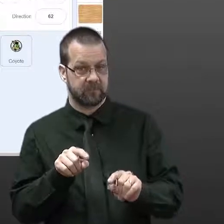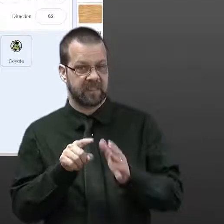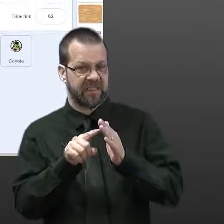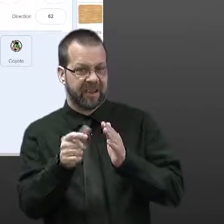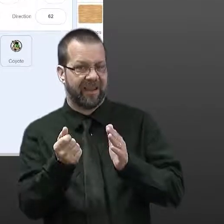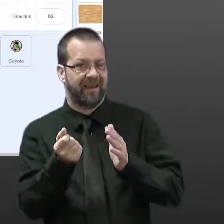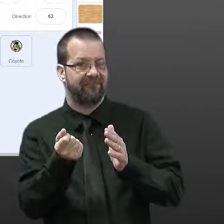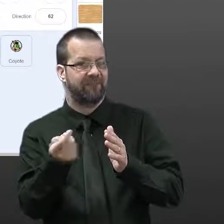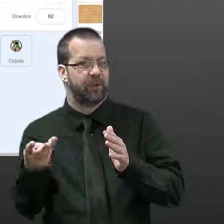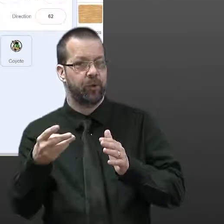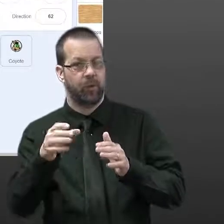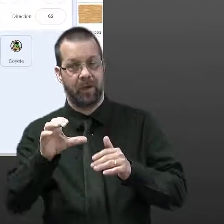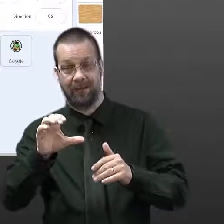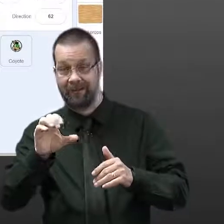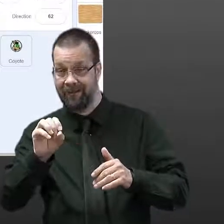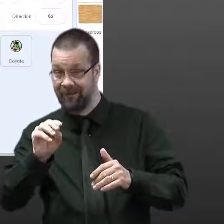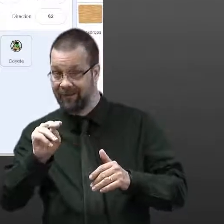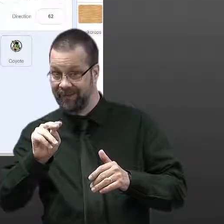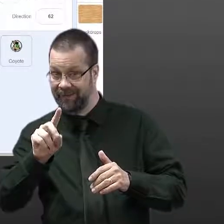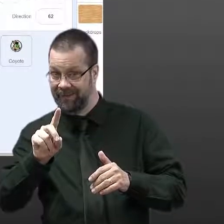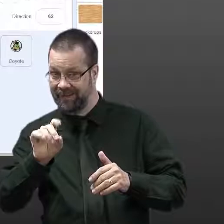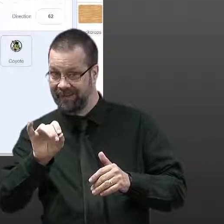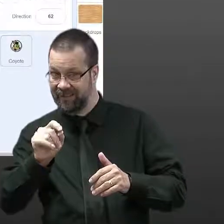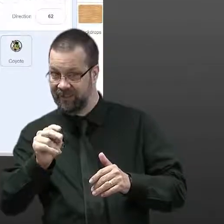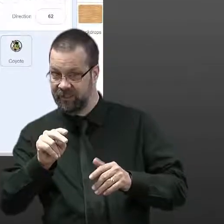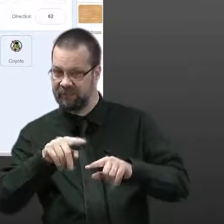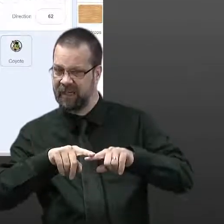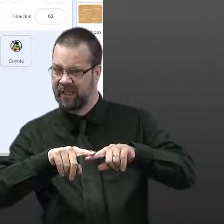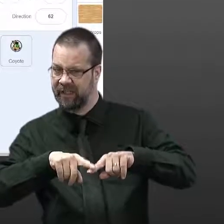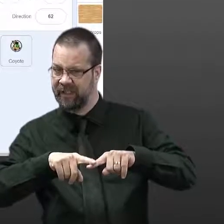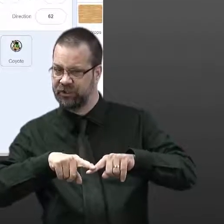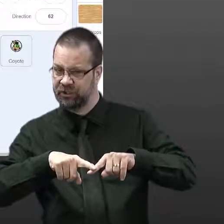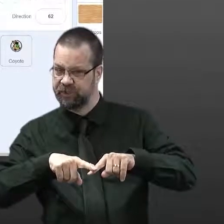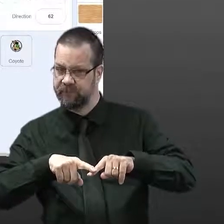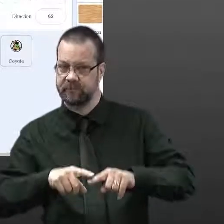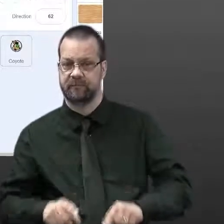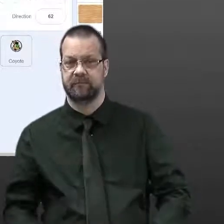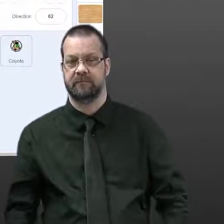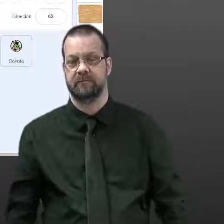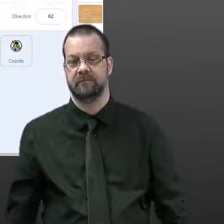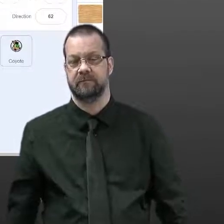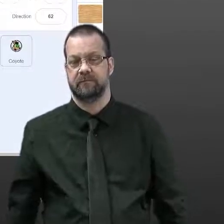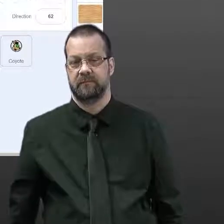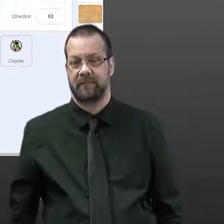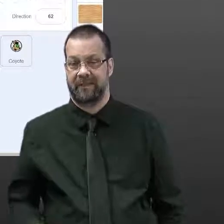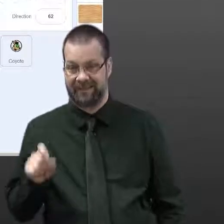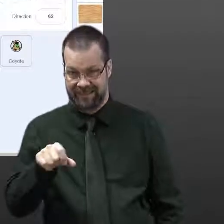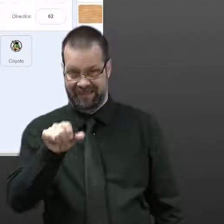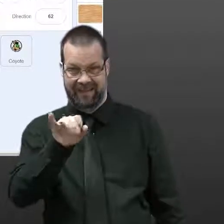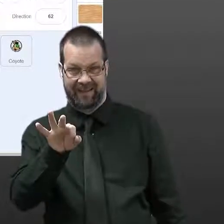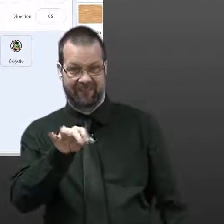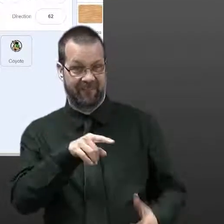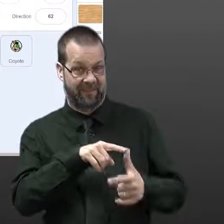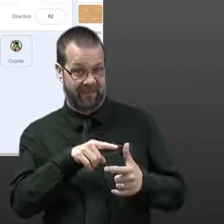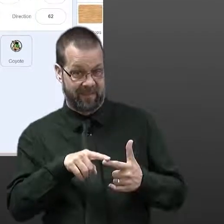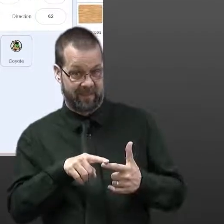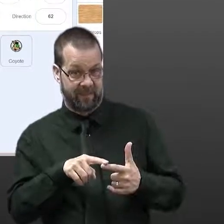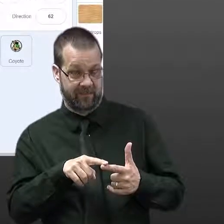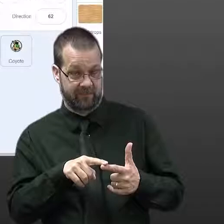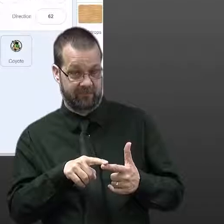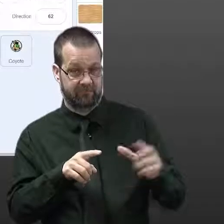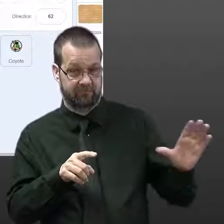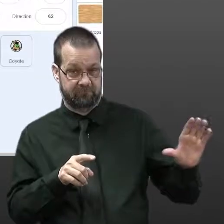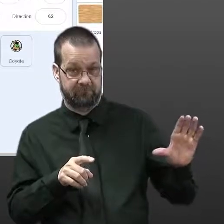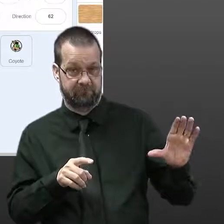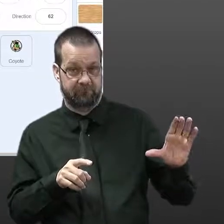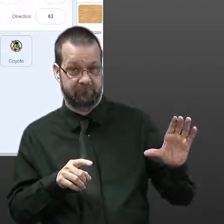do is check a couple different conditions. So this is called a condition, and we need another